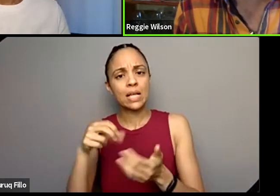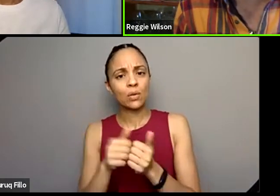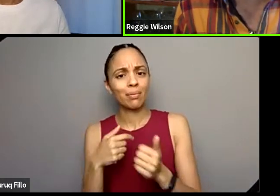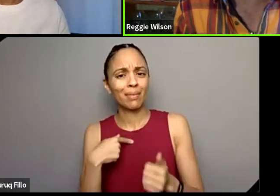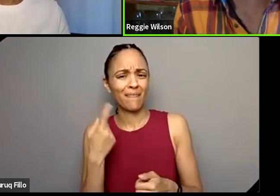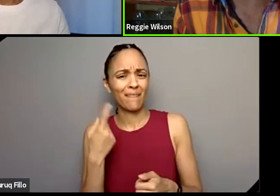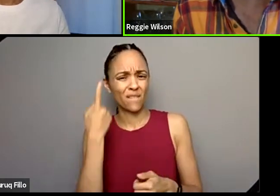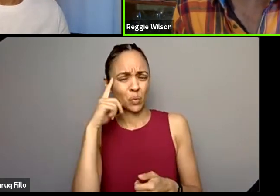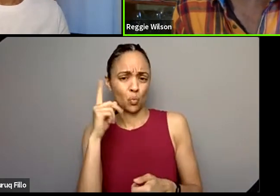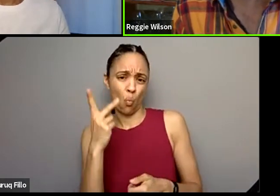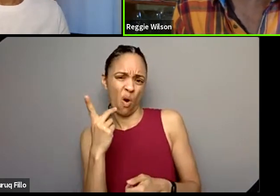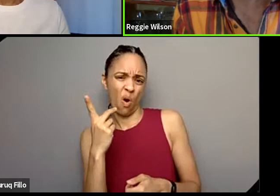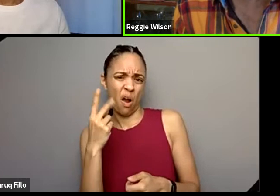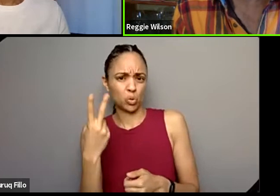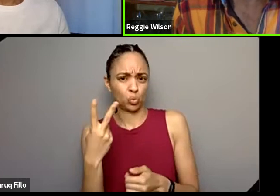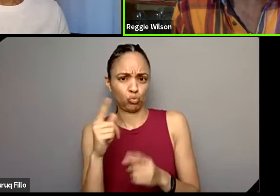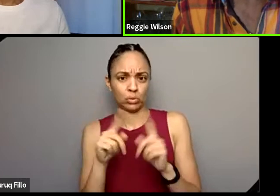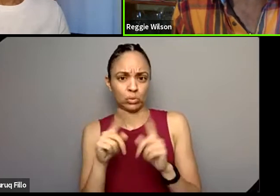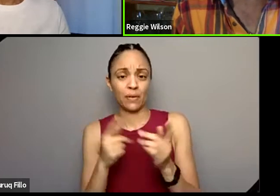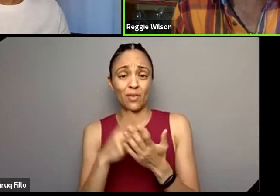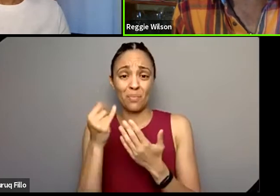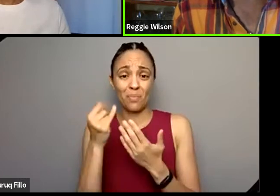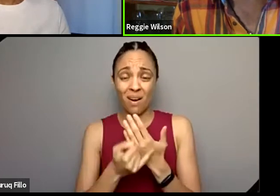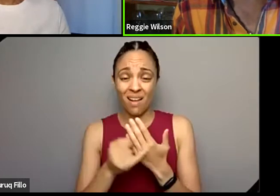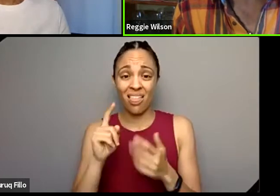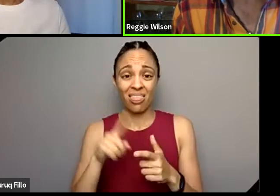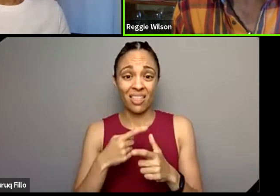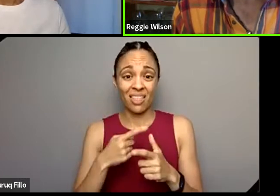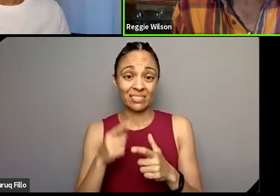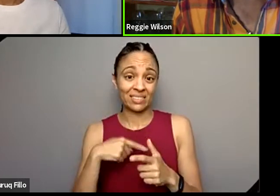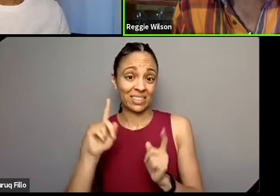to London to get his master's.